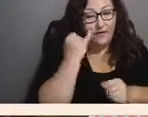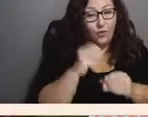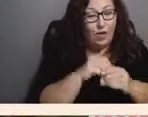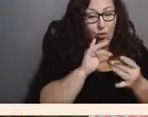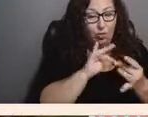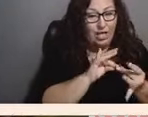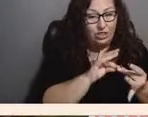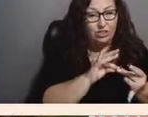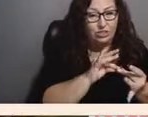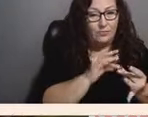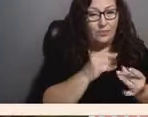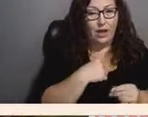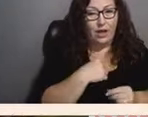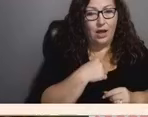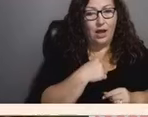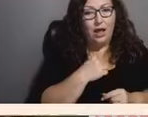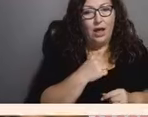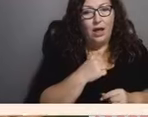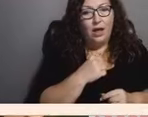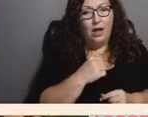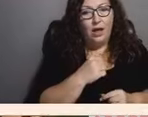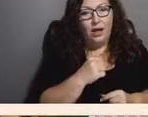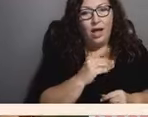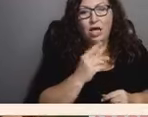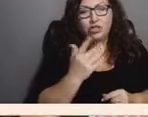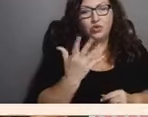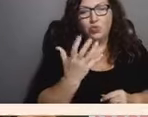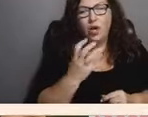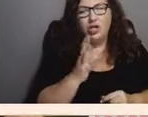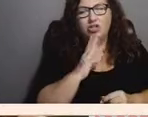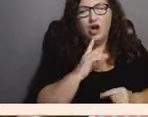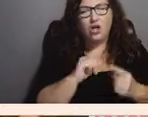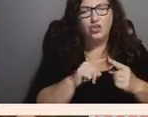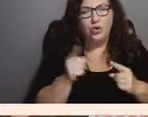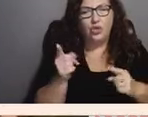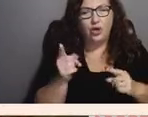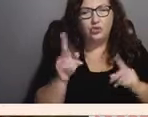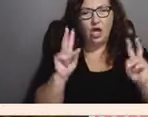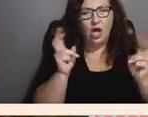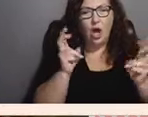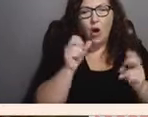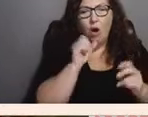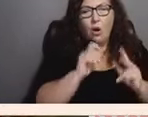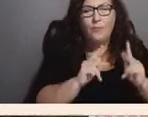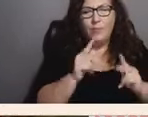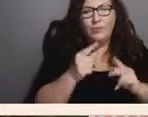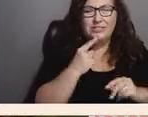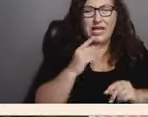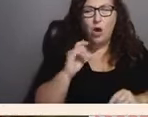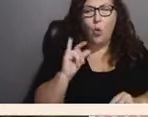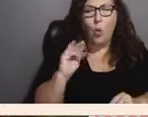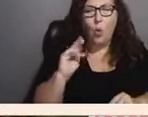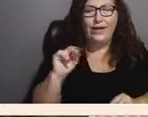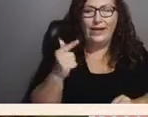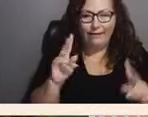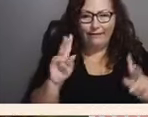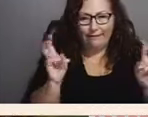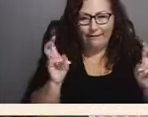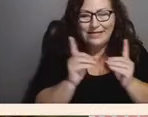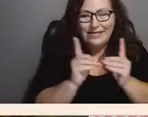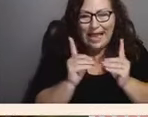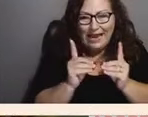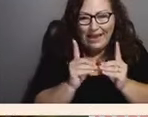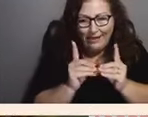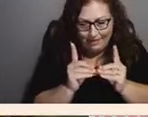married people on here. I just want to talk for those that are, quote, as old folks say, courting. Number one,